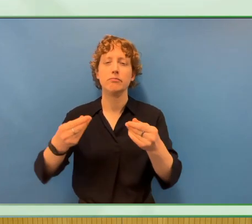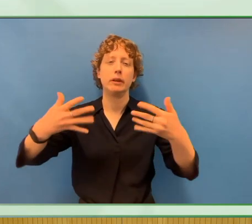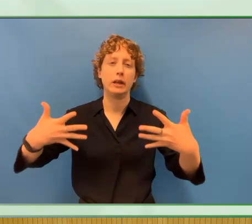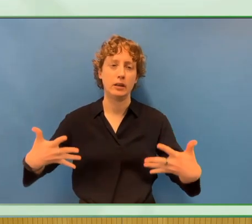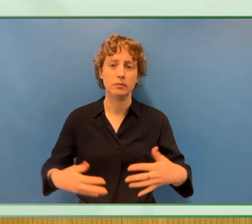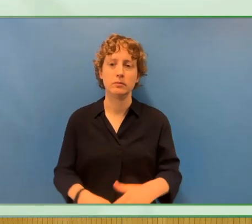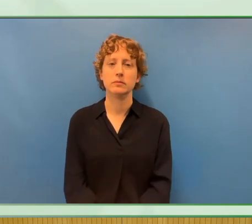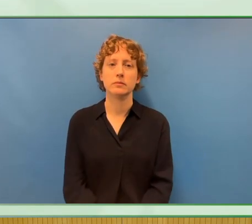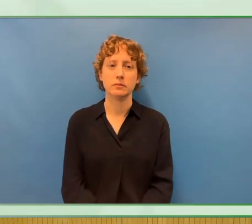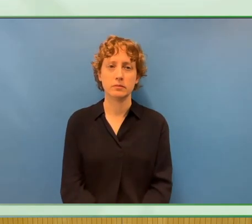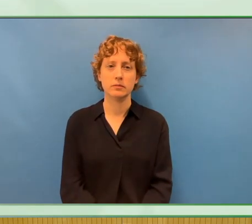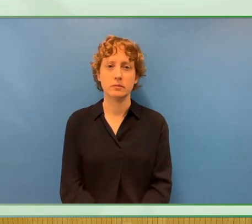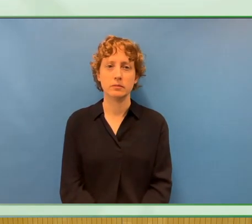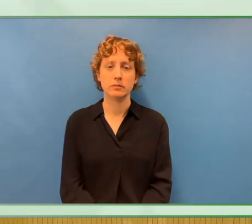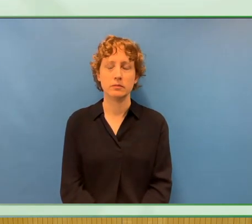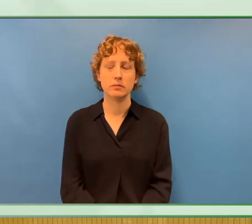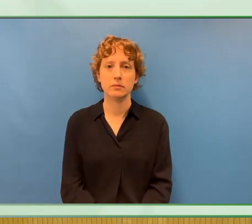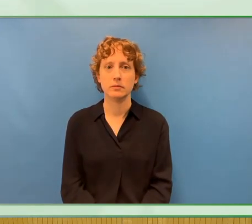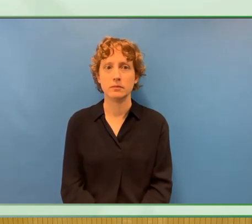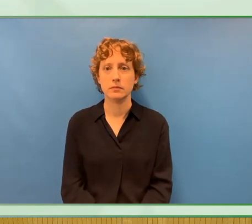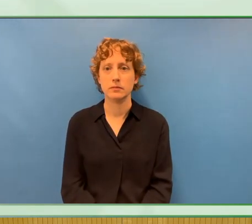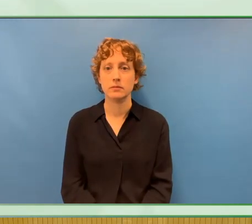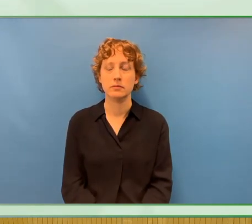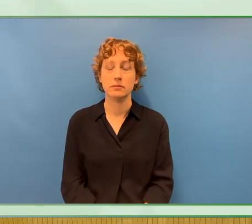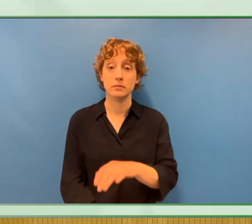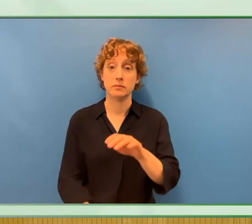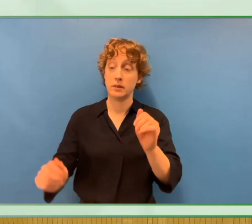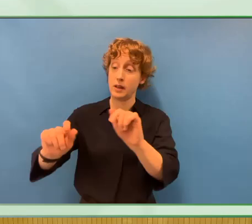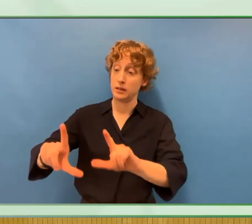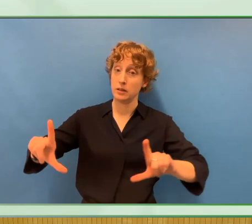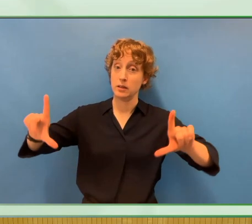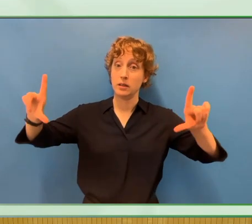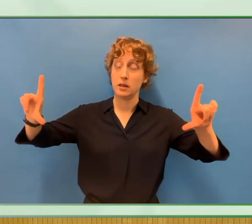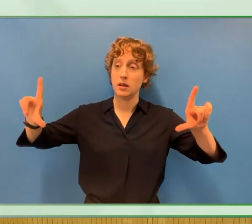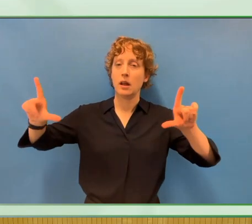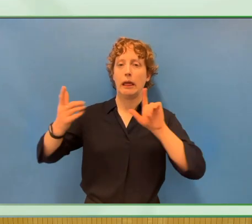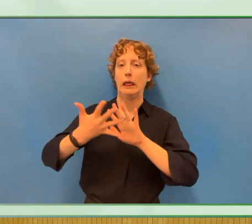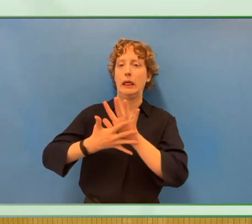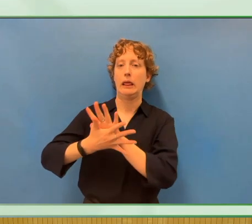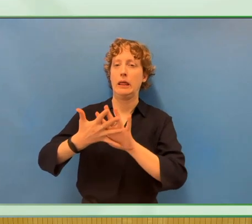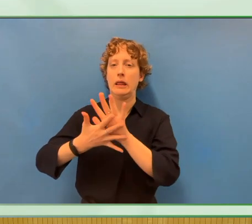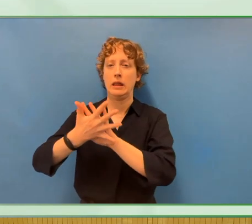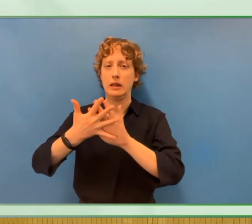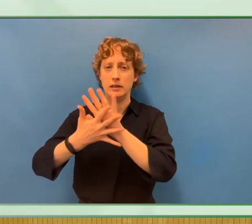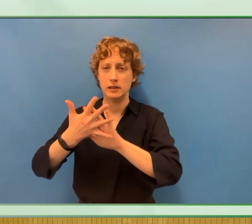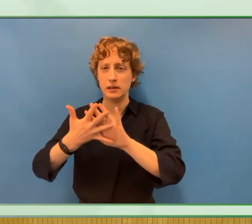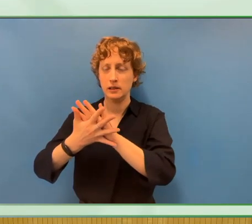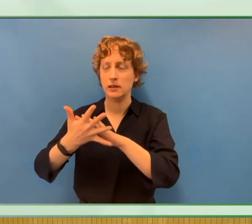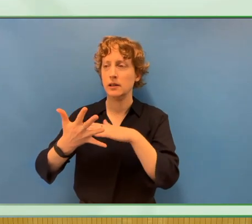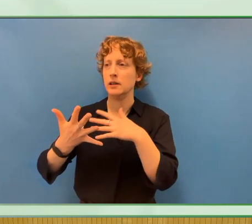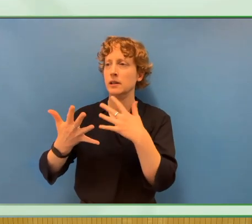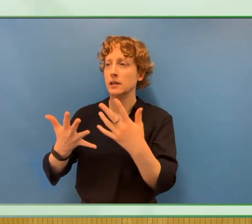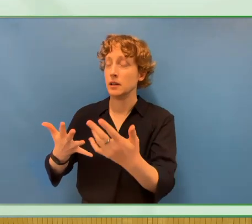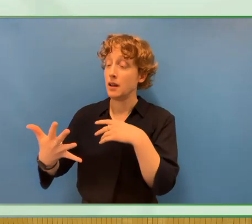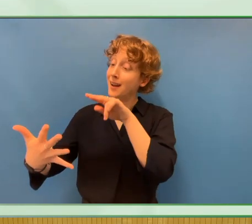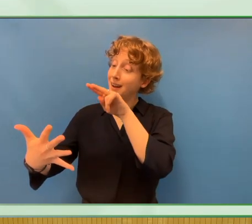of a euphemistic way. It's trying to make it palatable to people who are either learning about it for the first